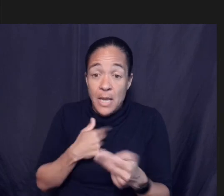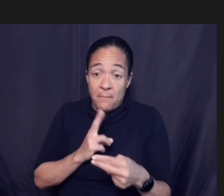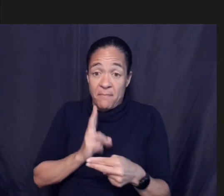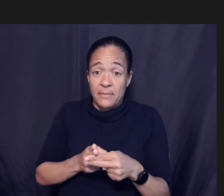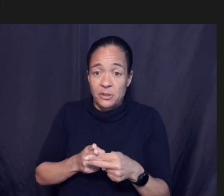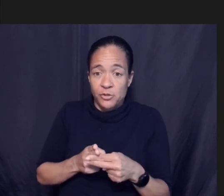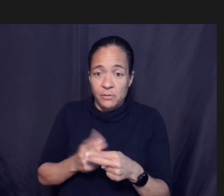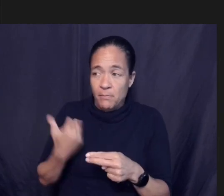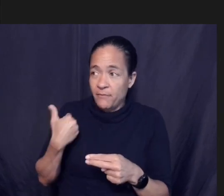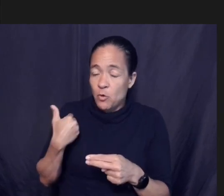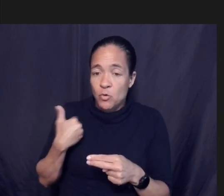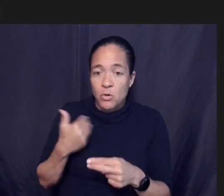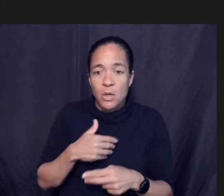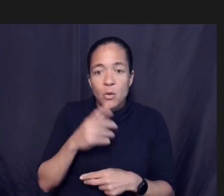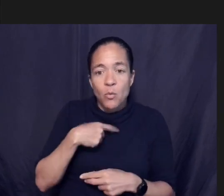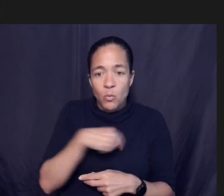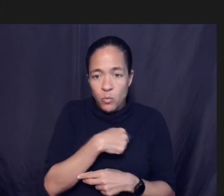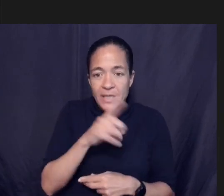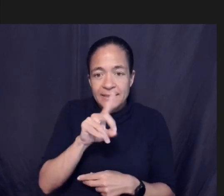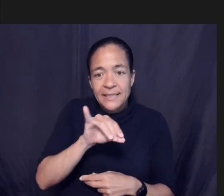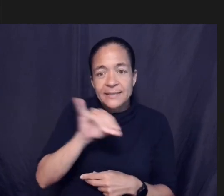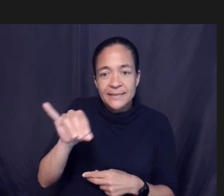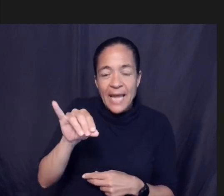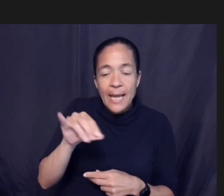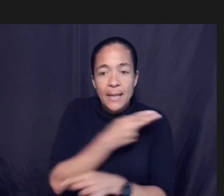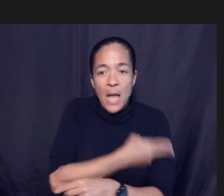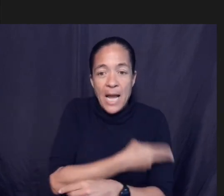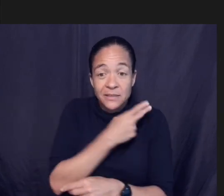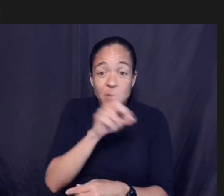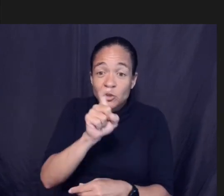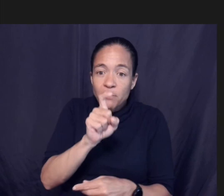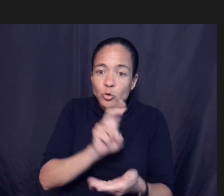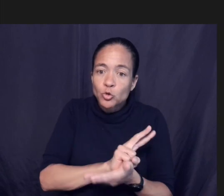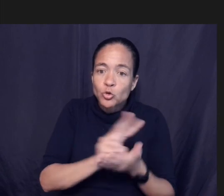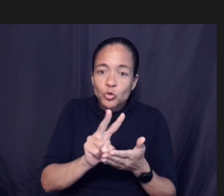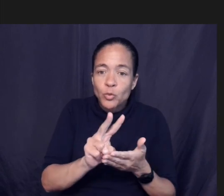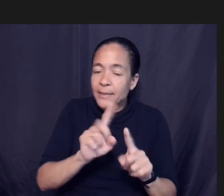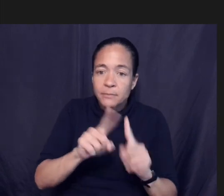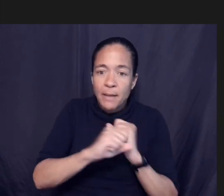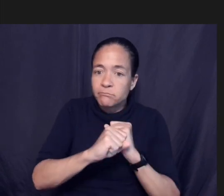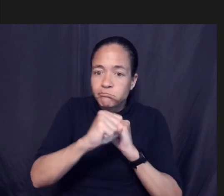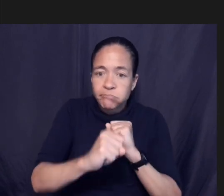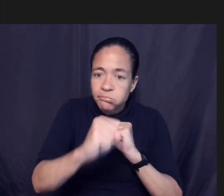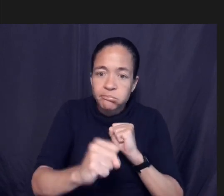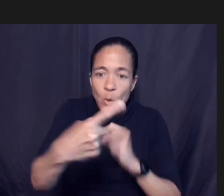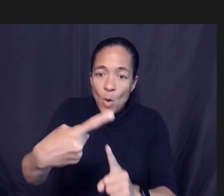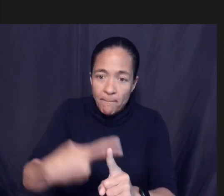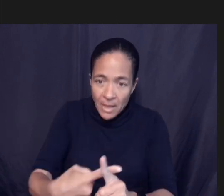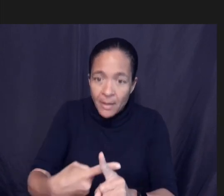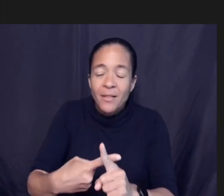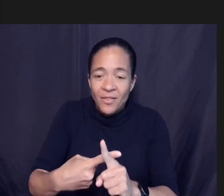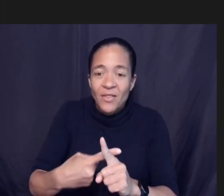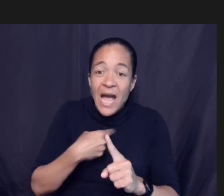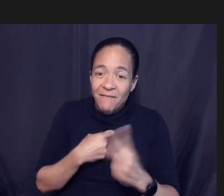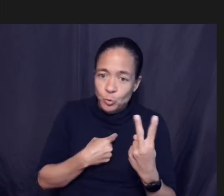like I mentioned earlier that we had a hospital stay, and it was just supposed to be for 2 weeks, and it ended up being a month. And